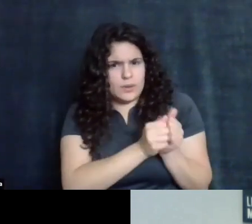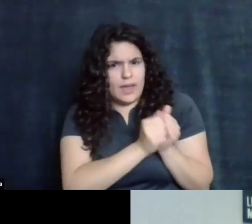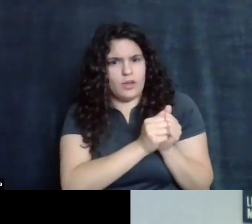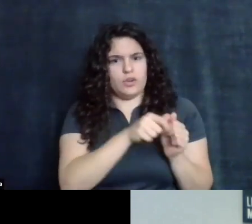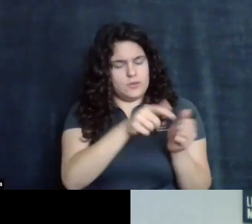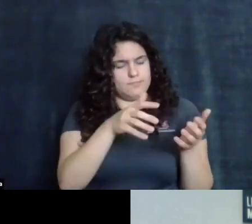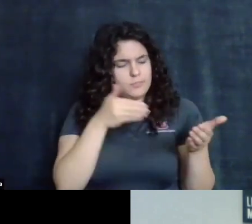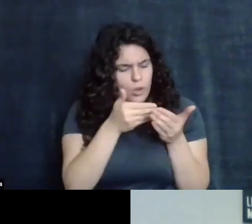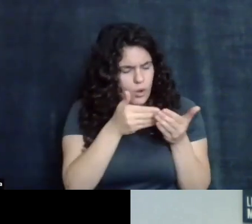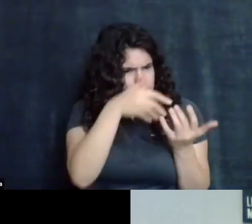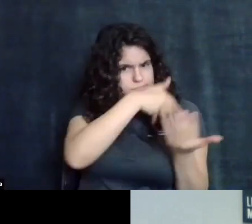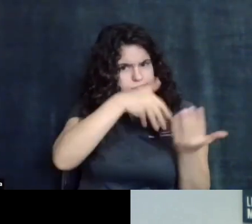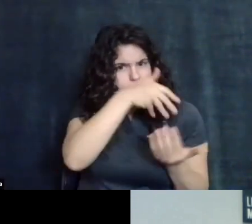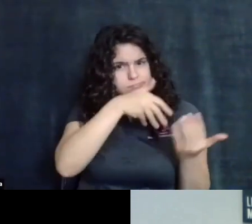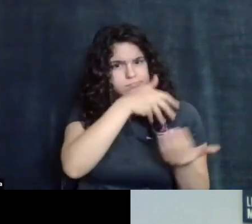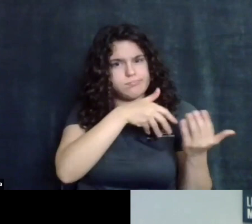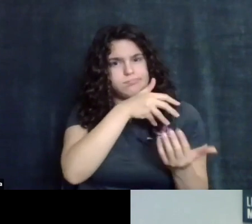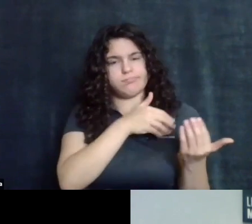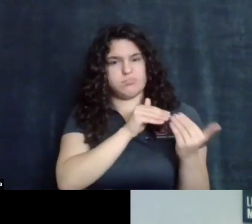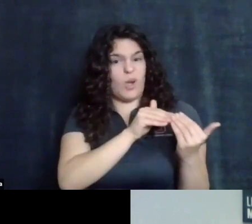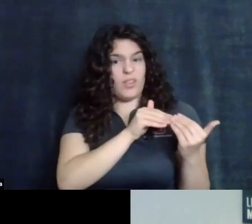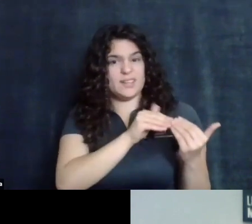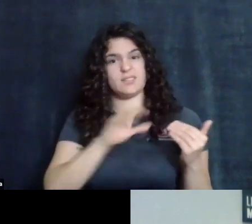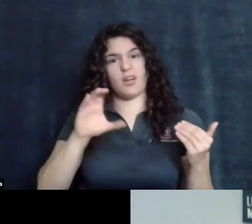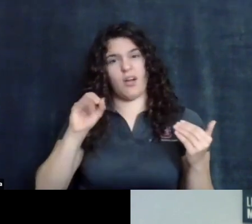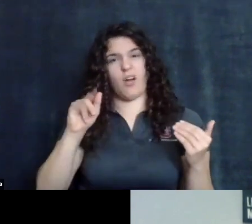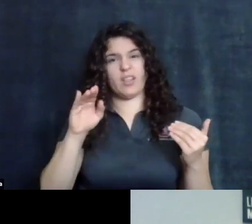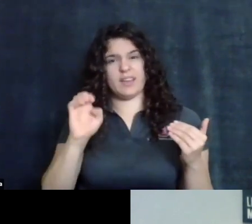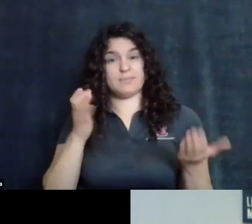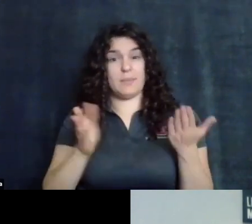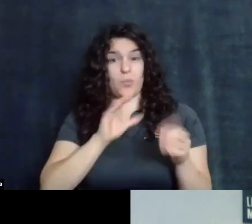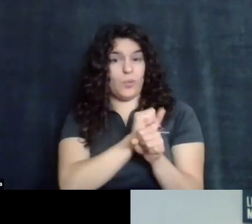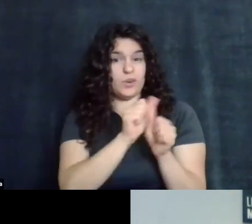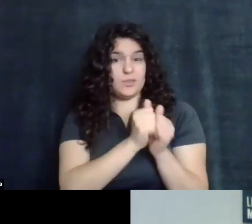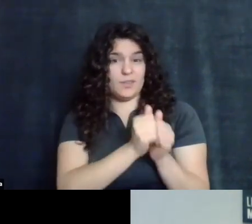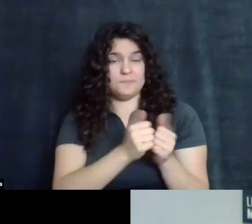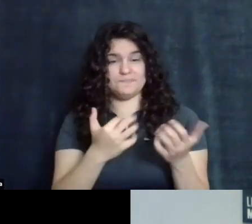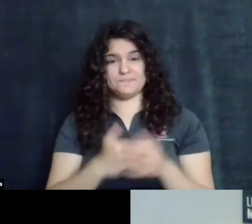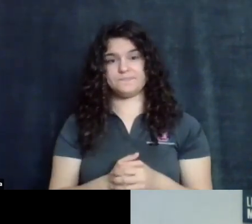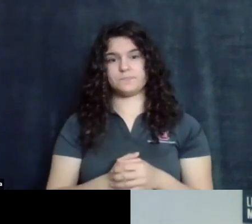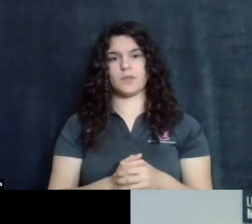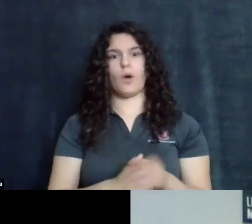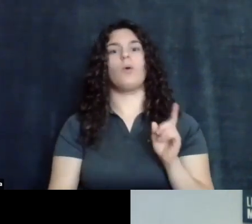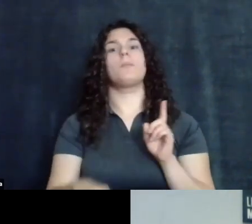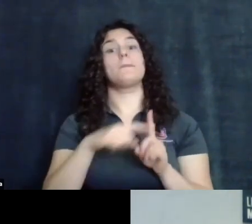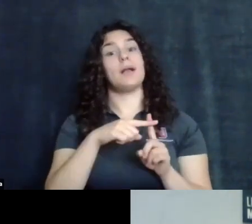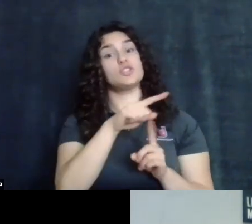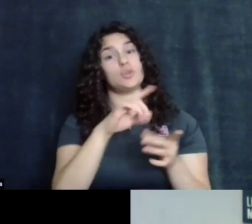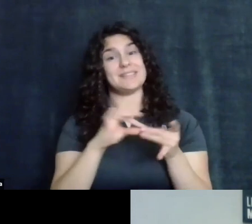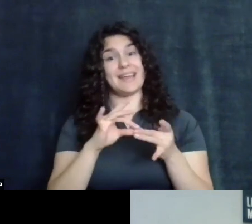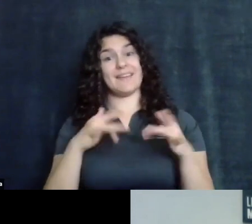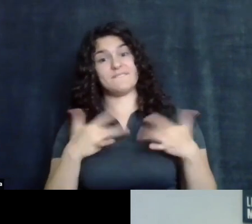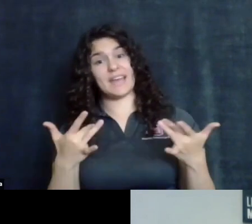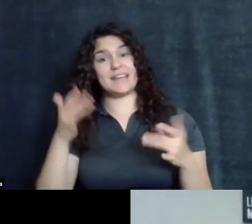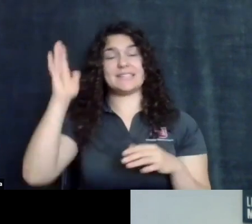with. That's right. And I'm glad you mentioned events and speakers, because within the